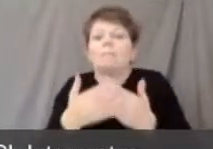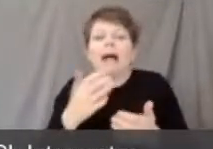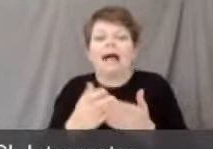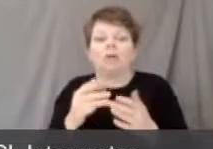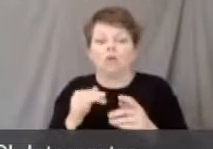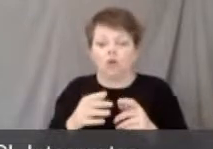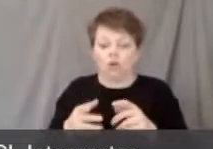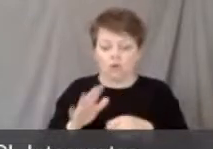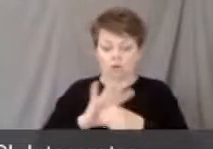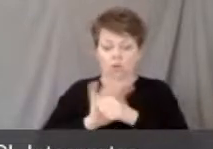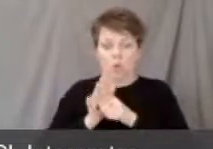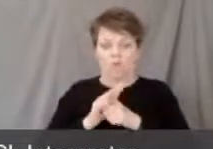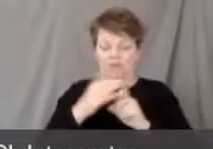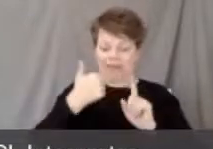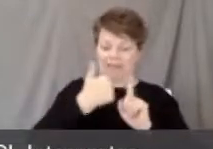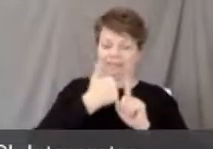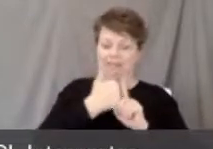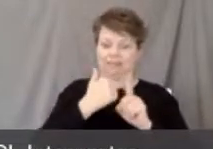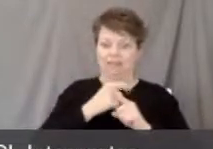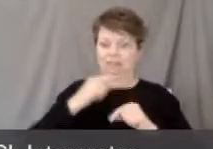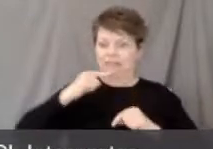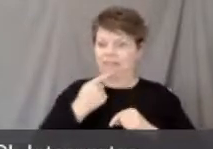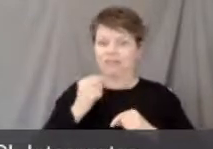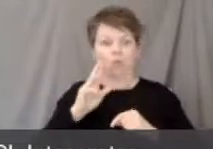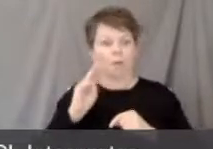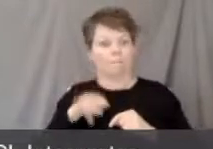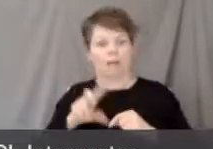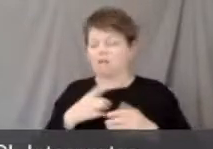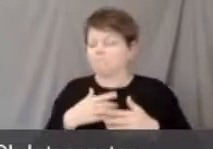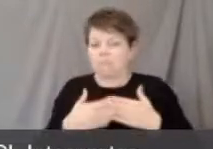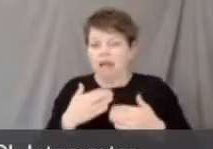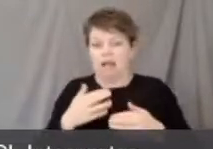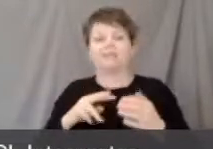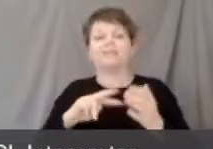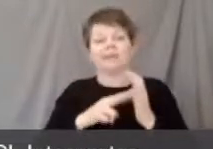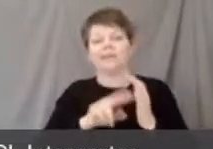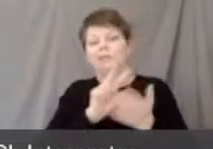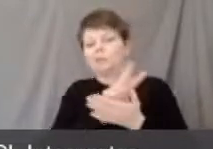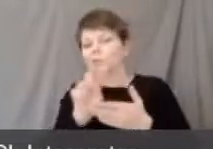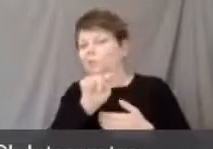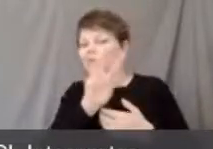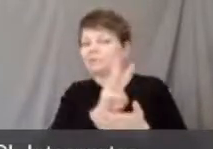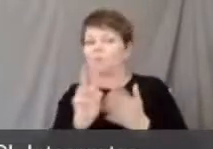the COVID infection, but they could also have a pause in symptoms and then they develop later.